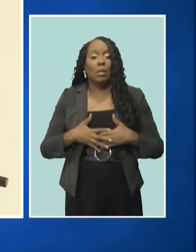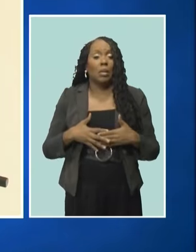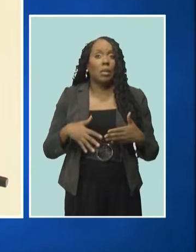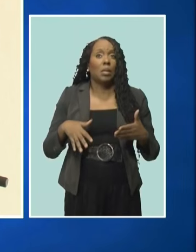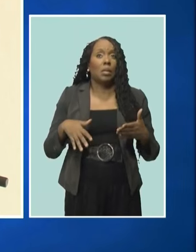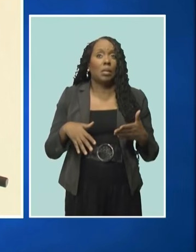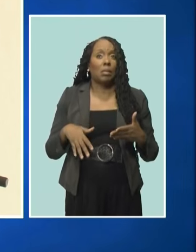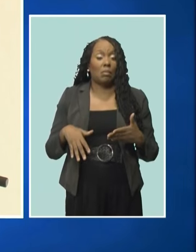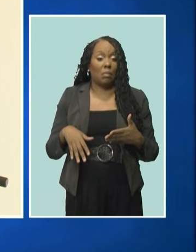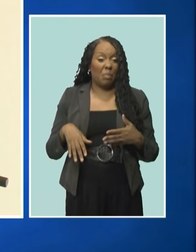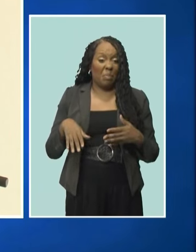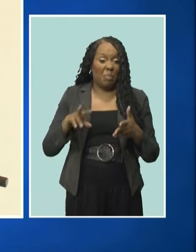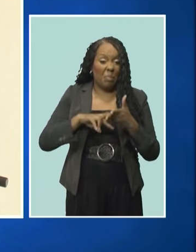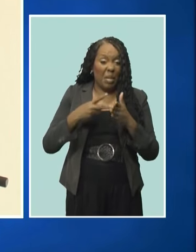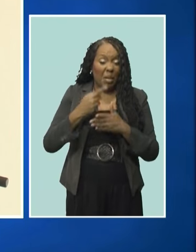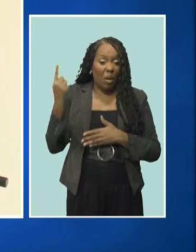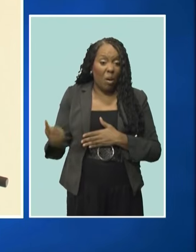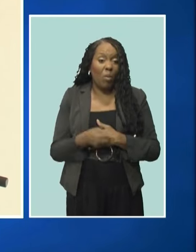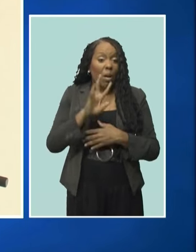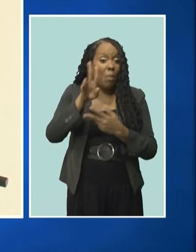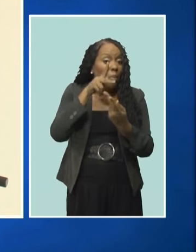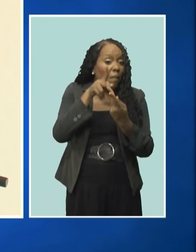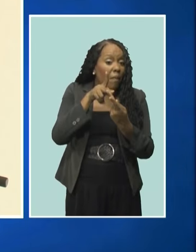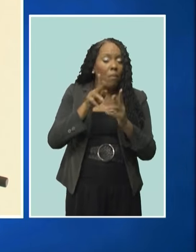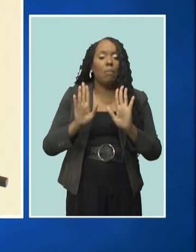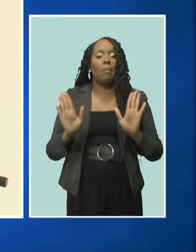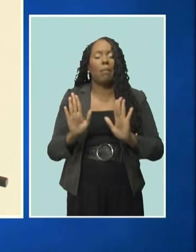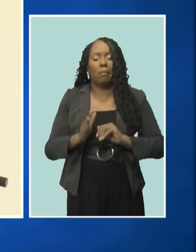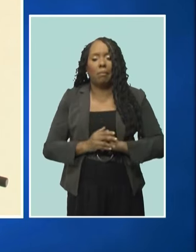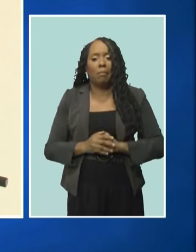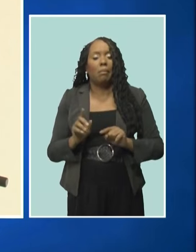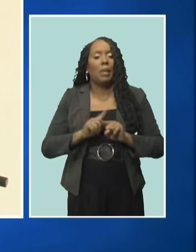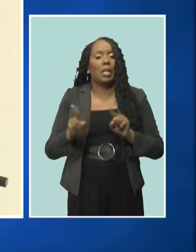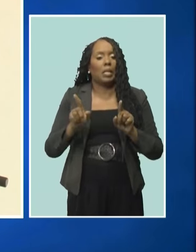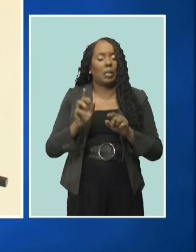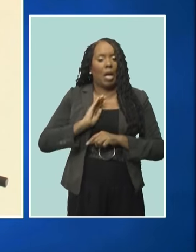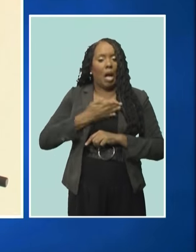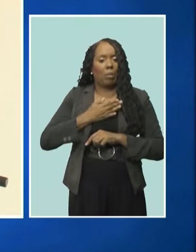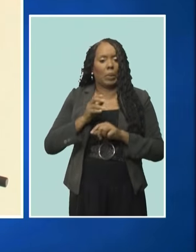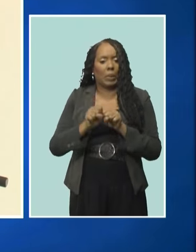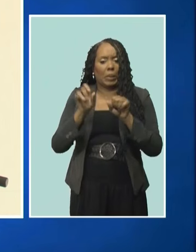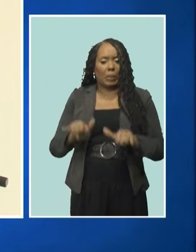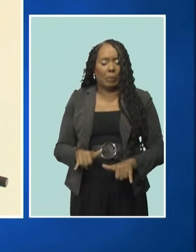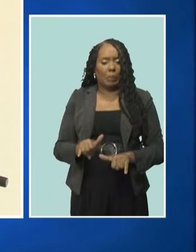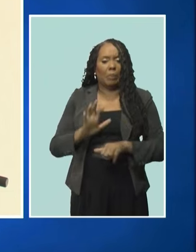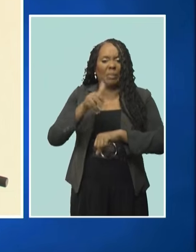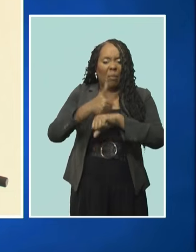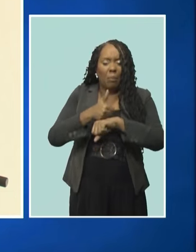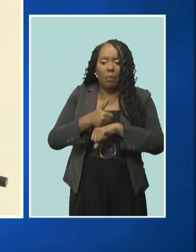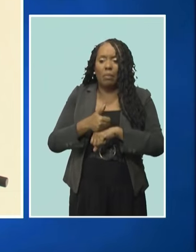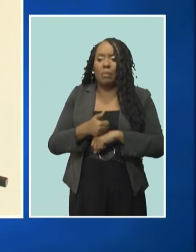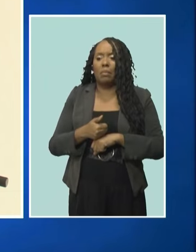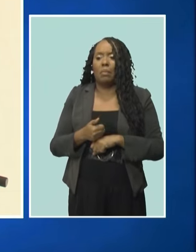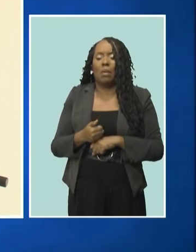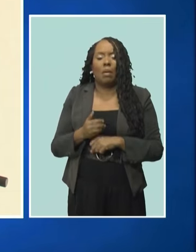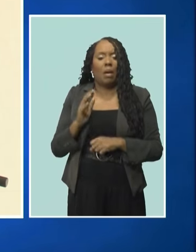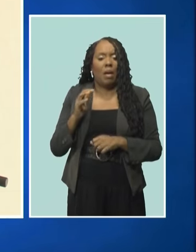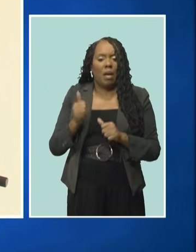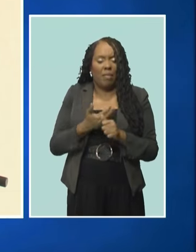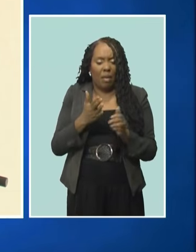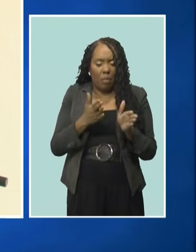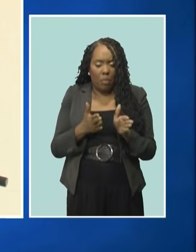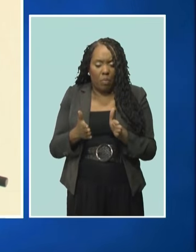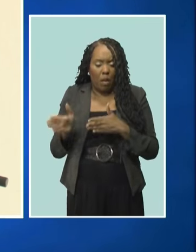that there's always perfection, but it means that the systems and the processes are those that are worthy of trust, and that if something goes